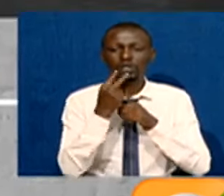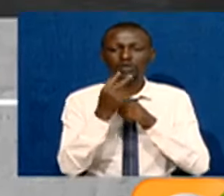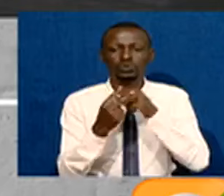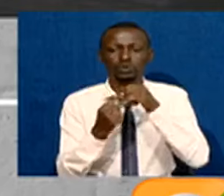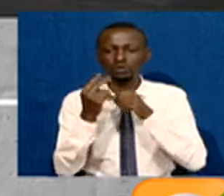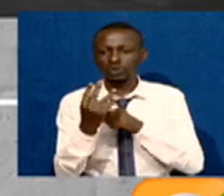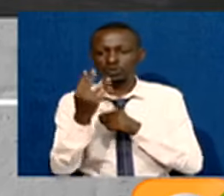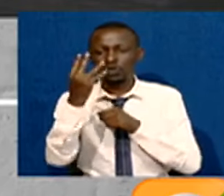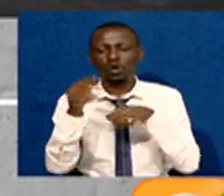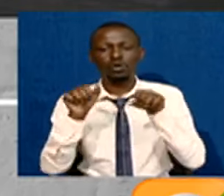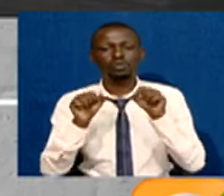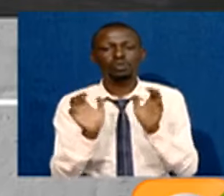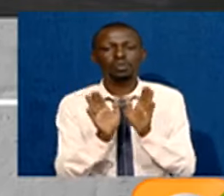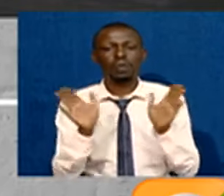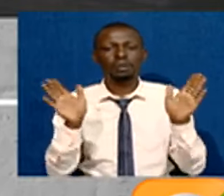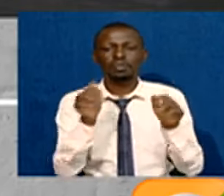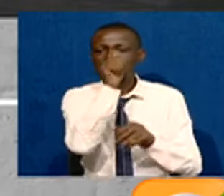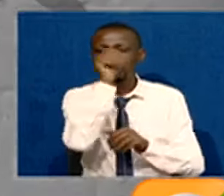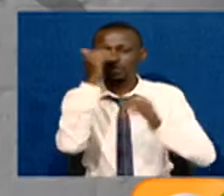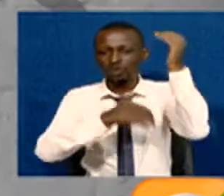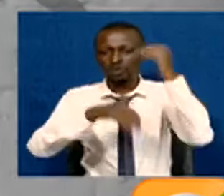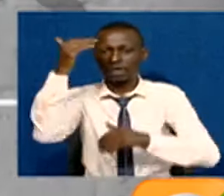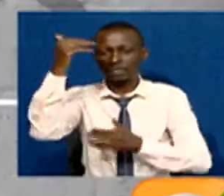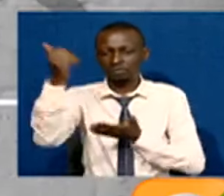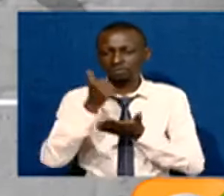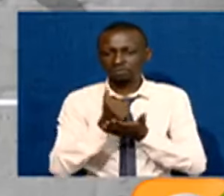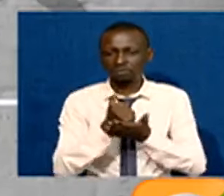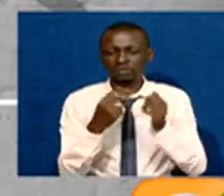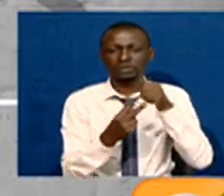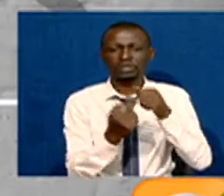157,274 are set to join public and private universities,